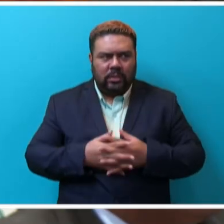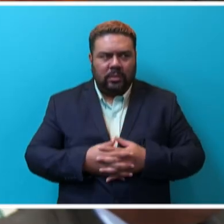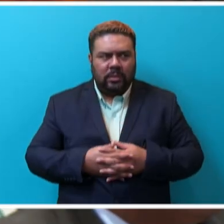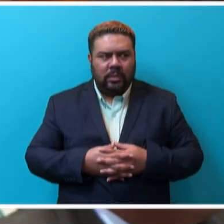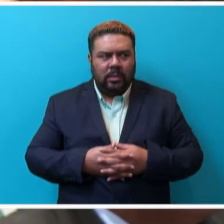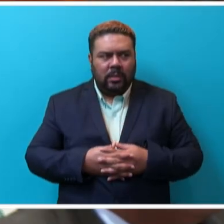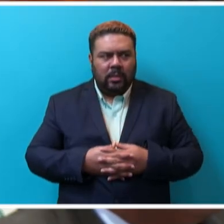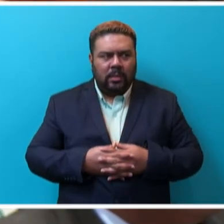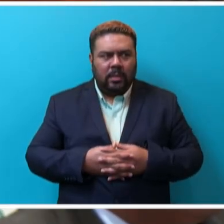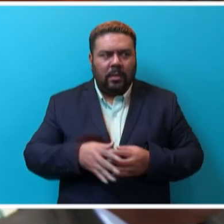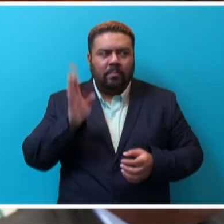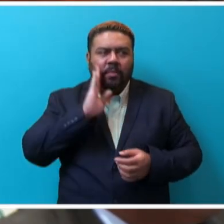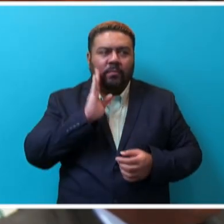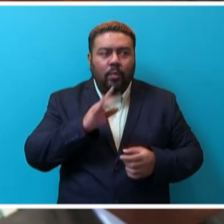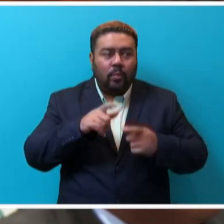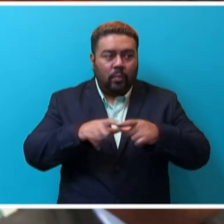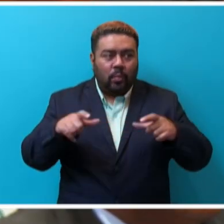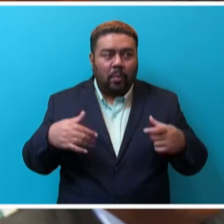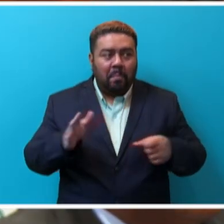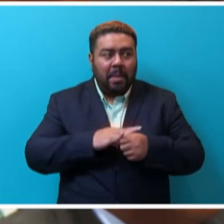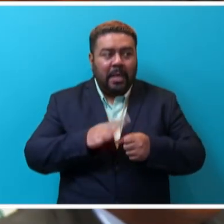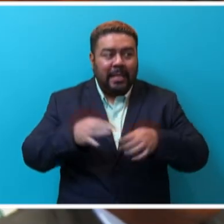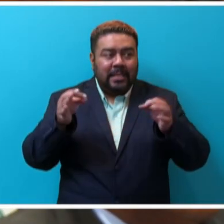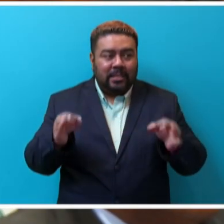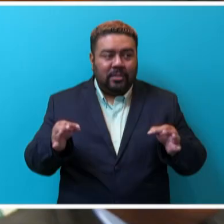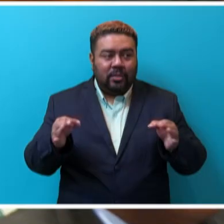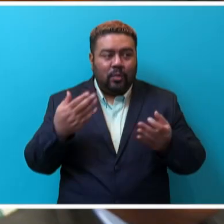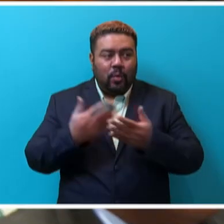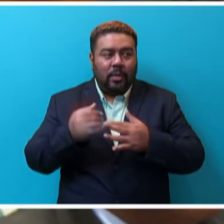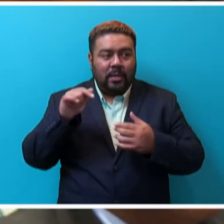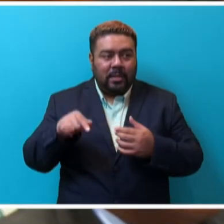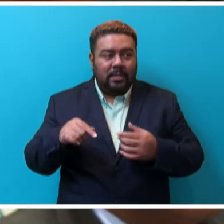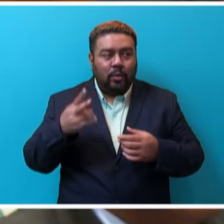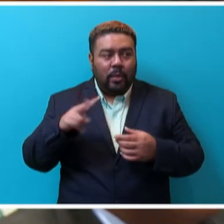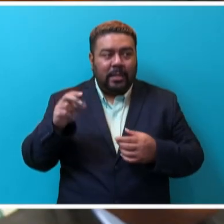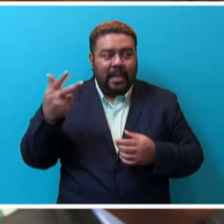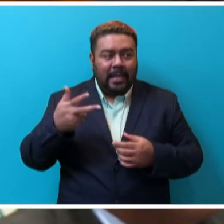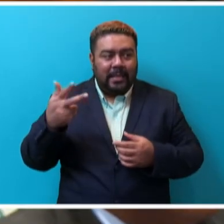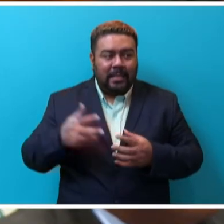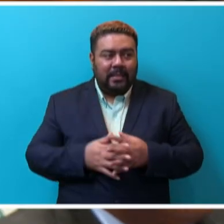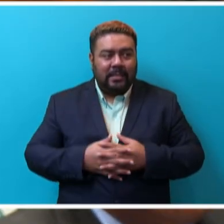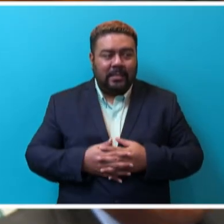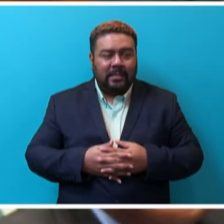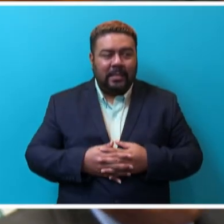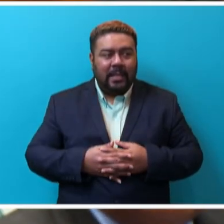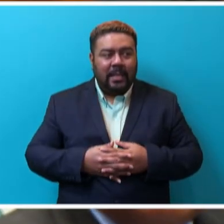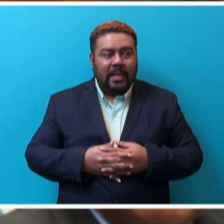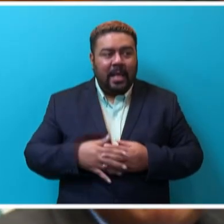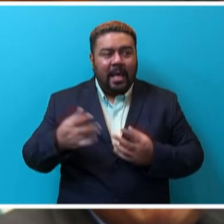Before the court actually could make a decision on this, in 2018, this sudden announcement came.